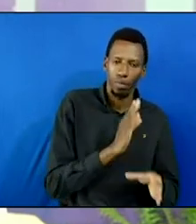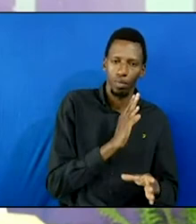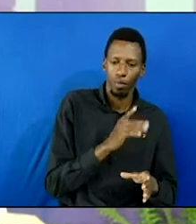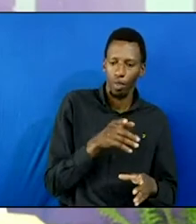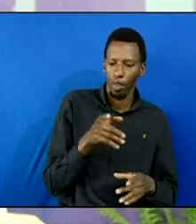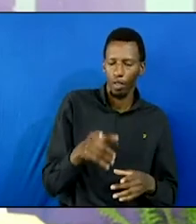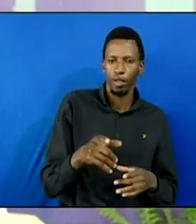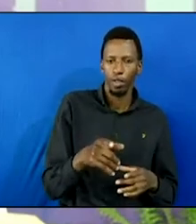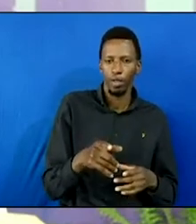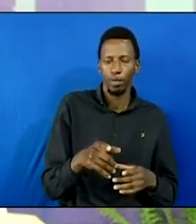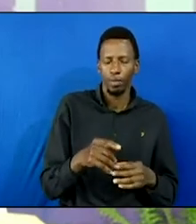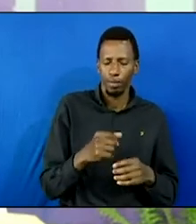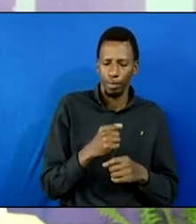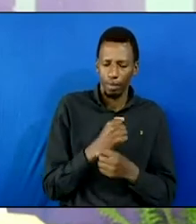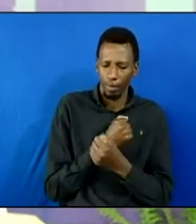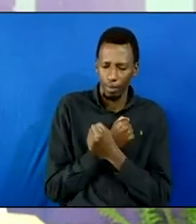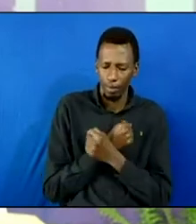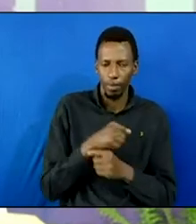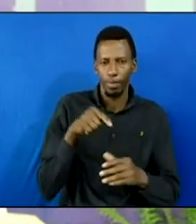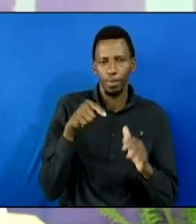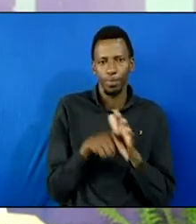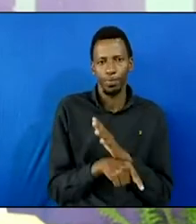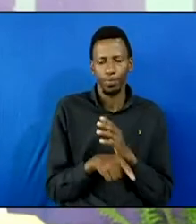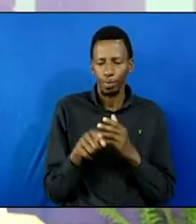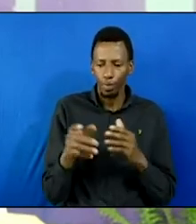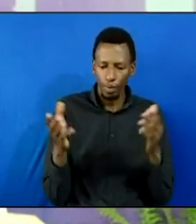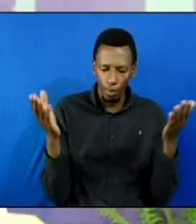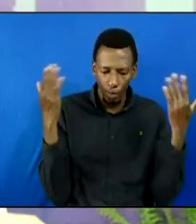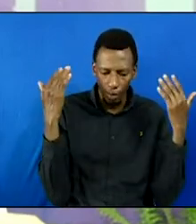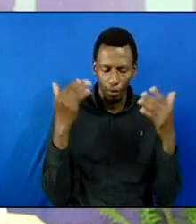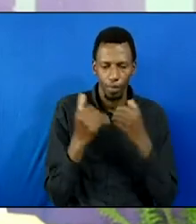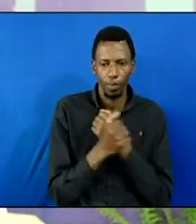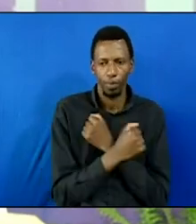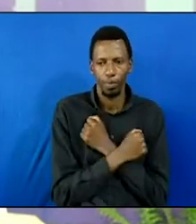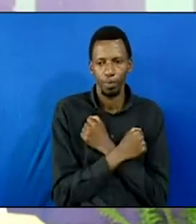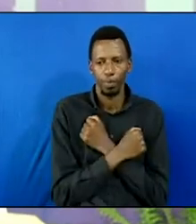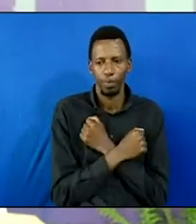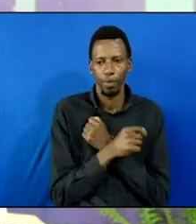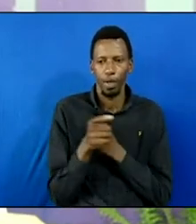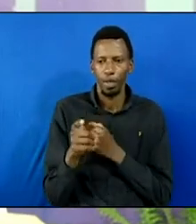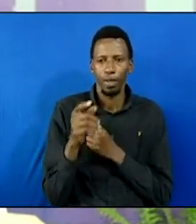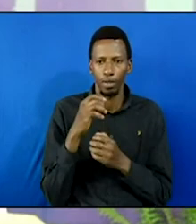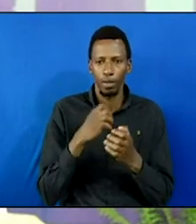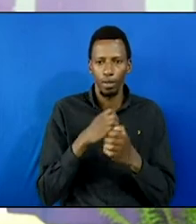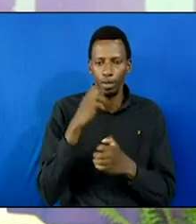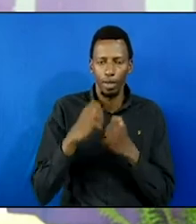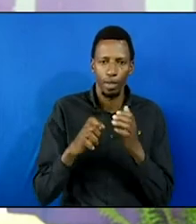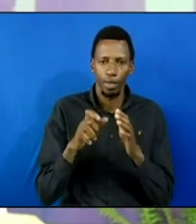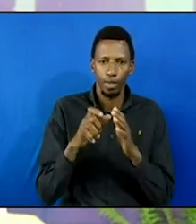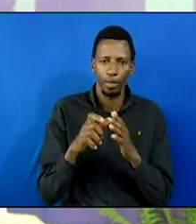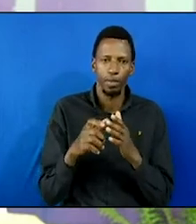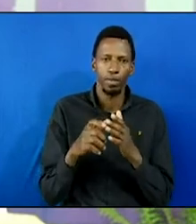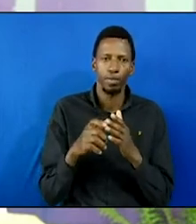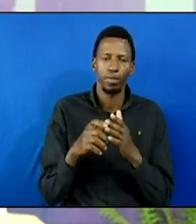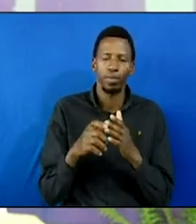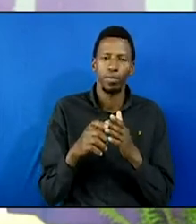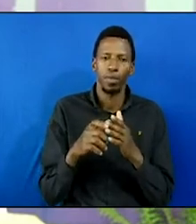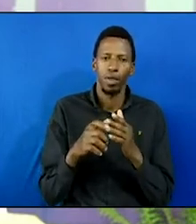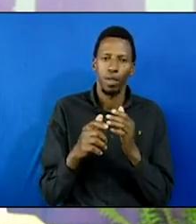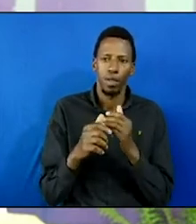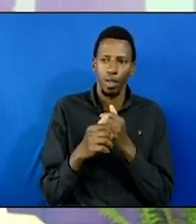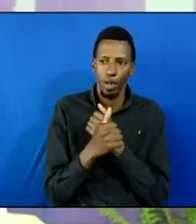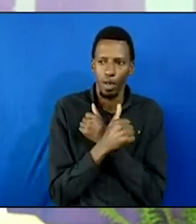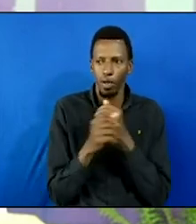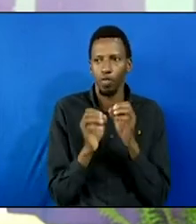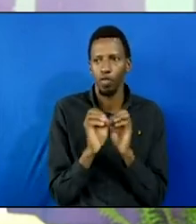this love, this relentless love, this everlasting love, this endless love, this relentless love